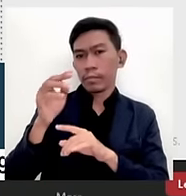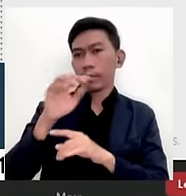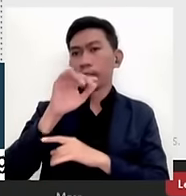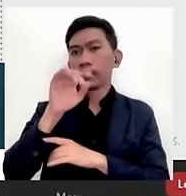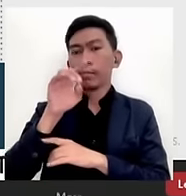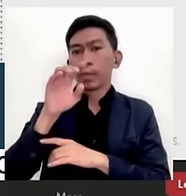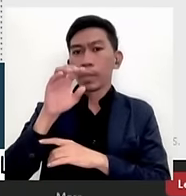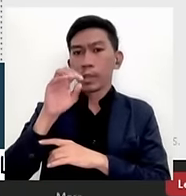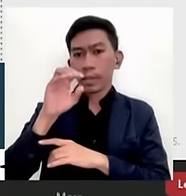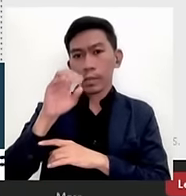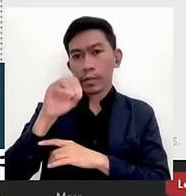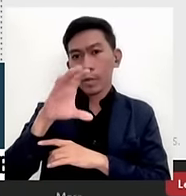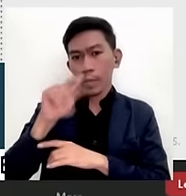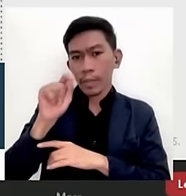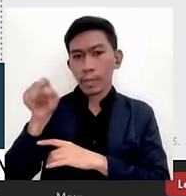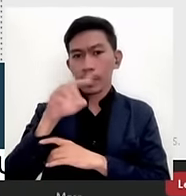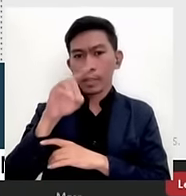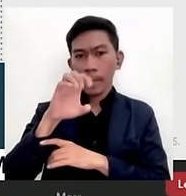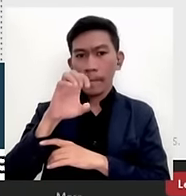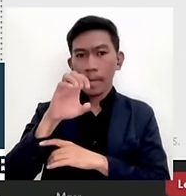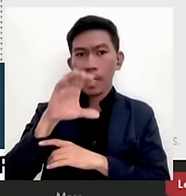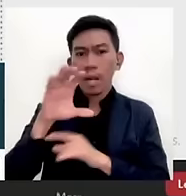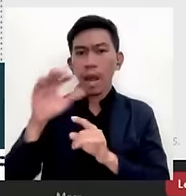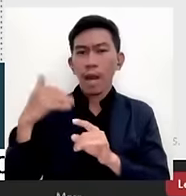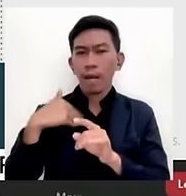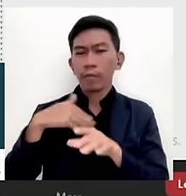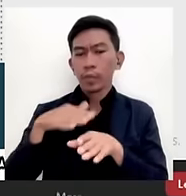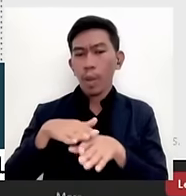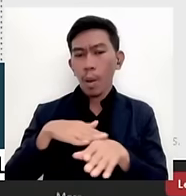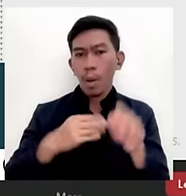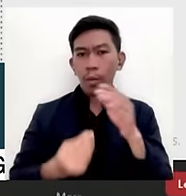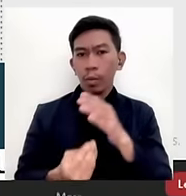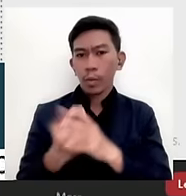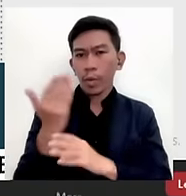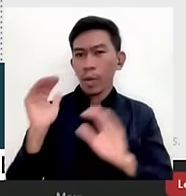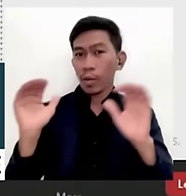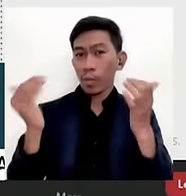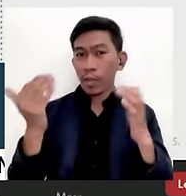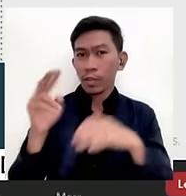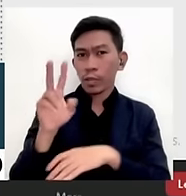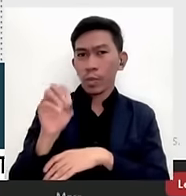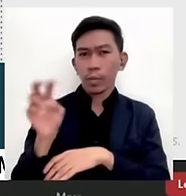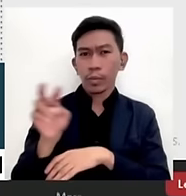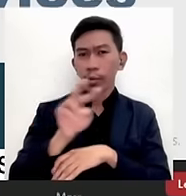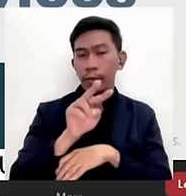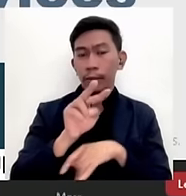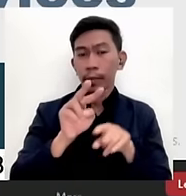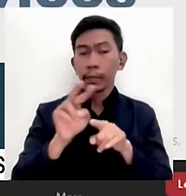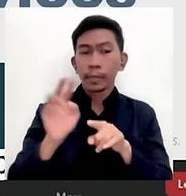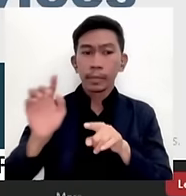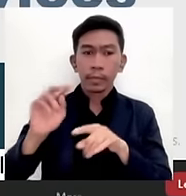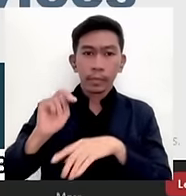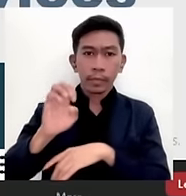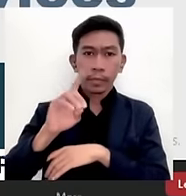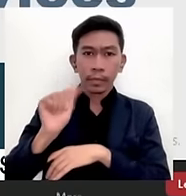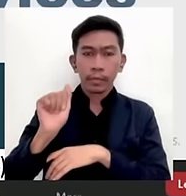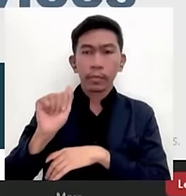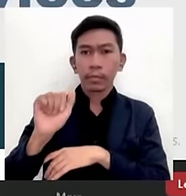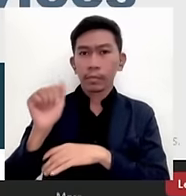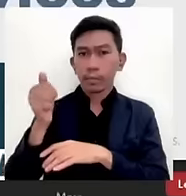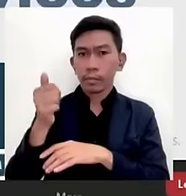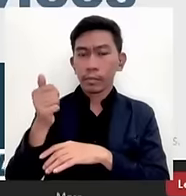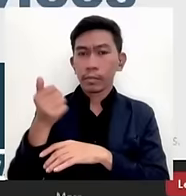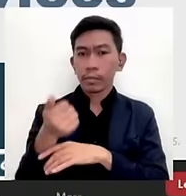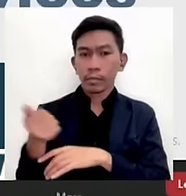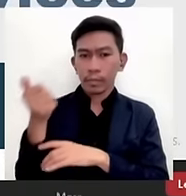from 7.1% in the same period in 2022. NEDA Secretary Arsenio Balisacan said that despite the slowdown, he